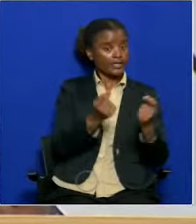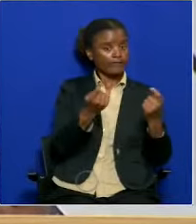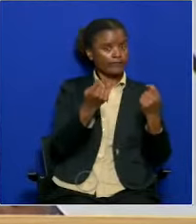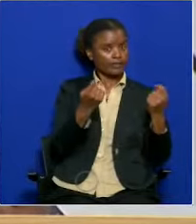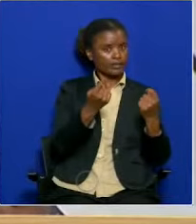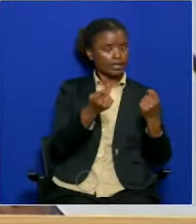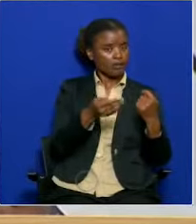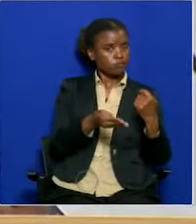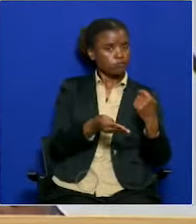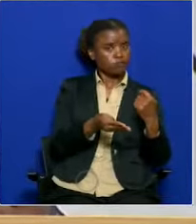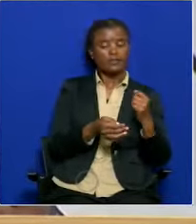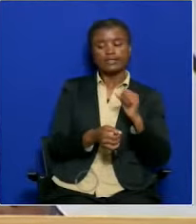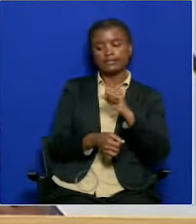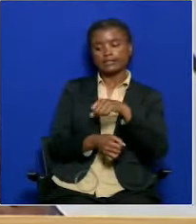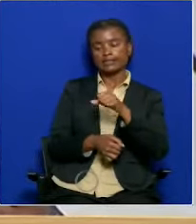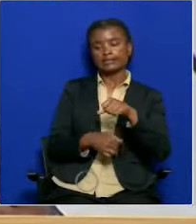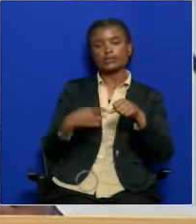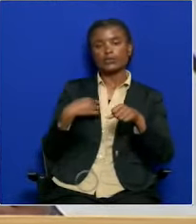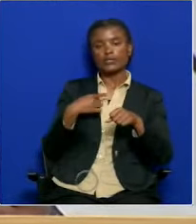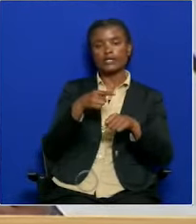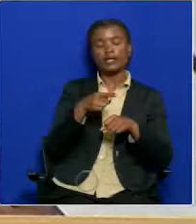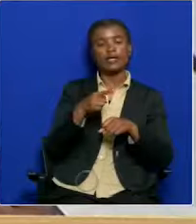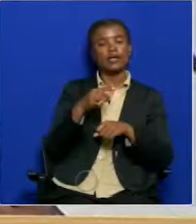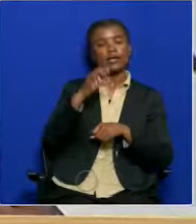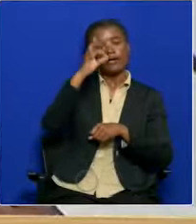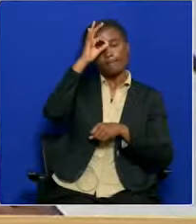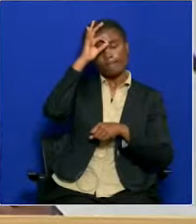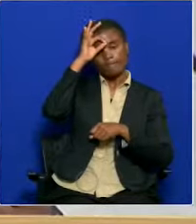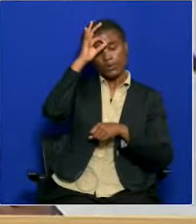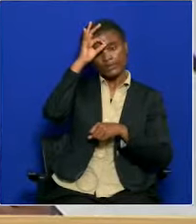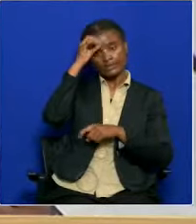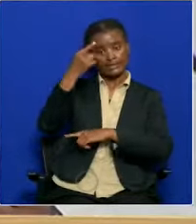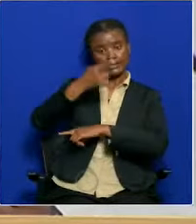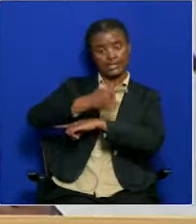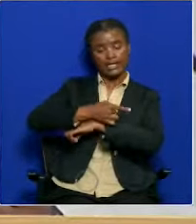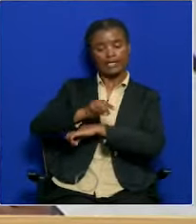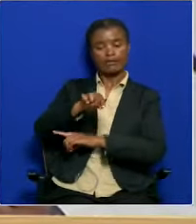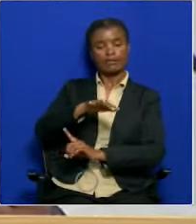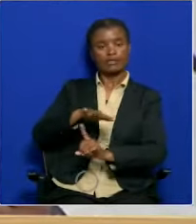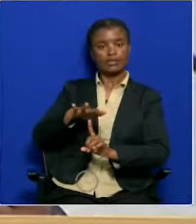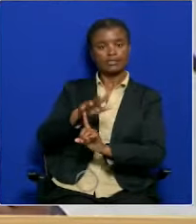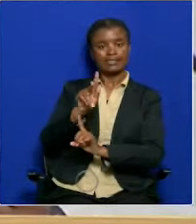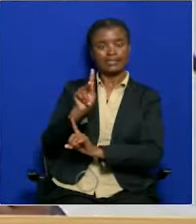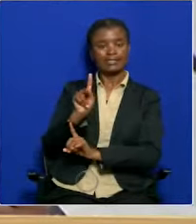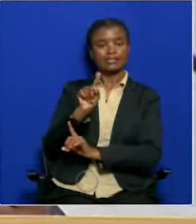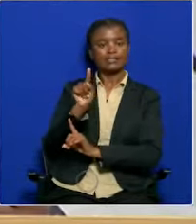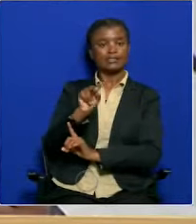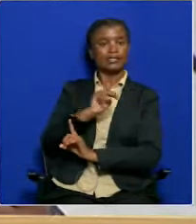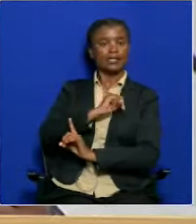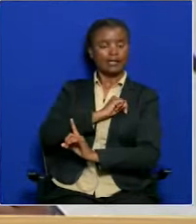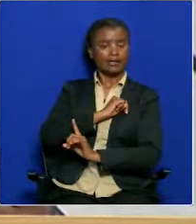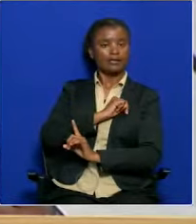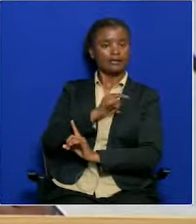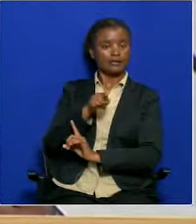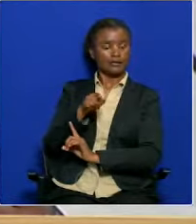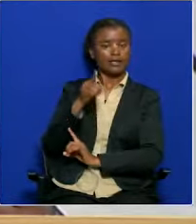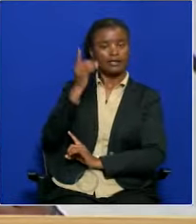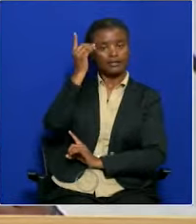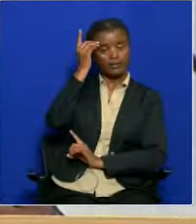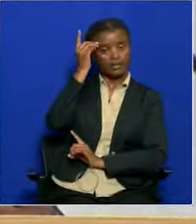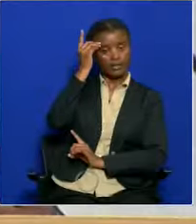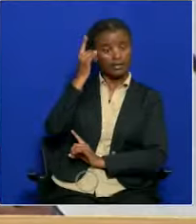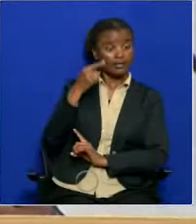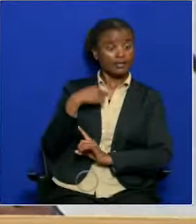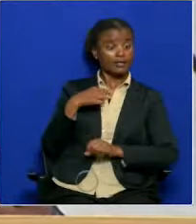in KZN, in Devon. He came with a bike. I was flying. When I arrived,